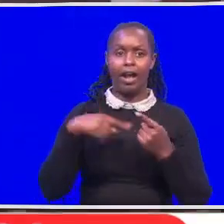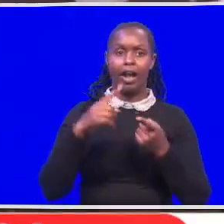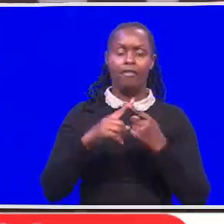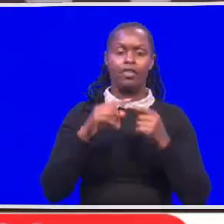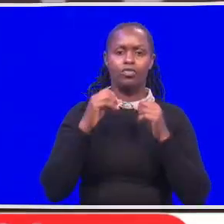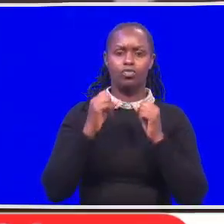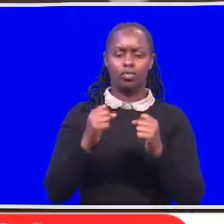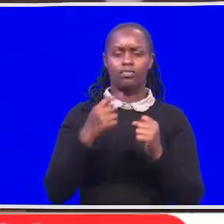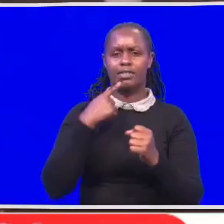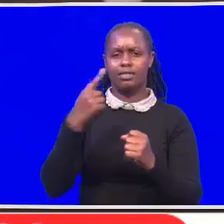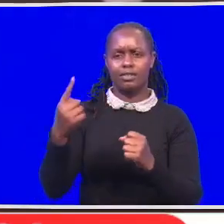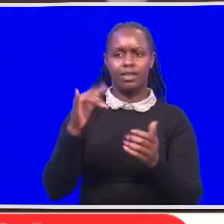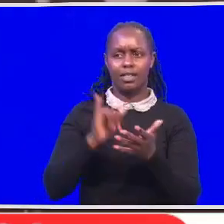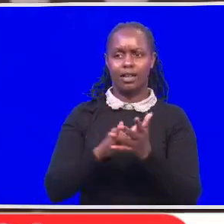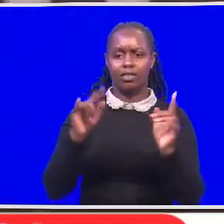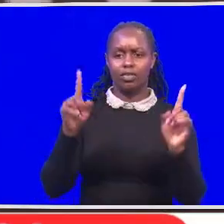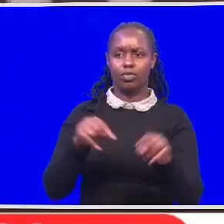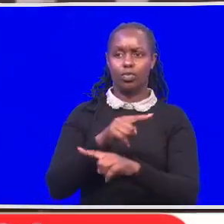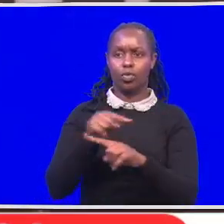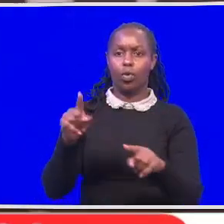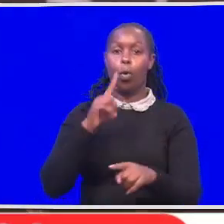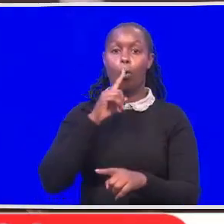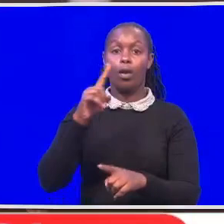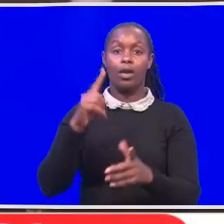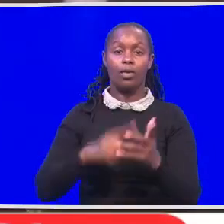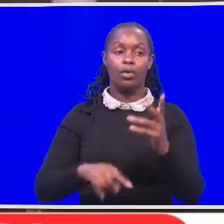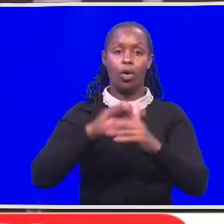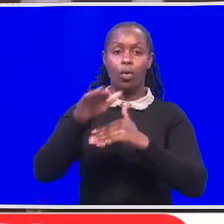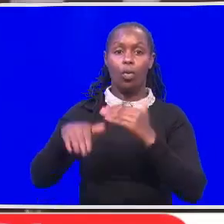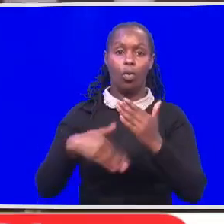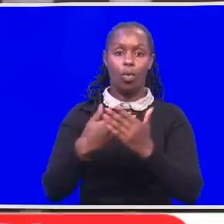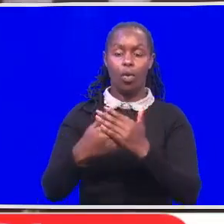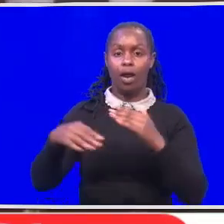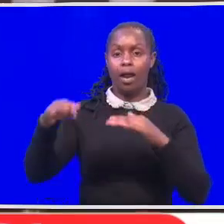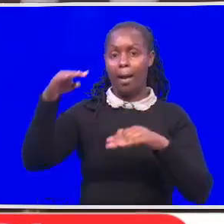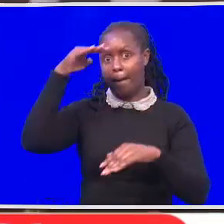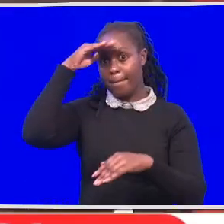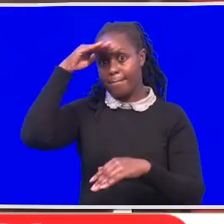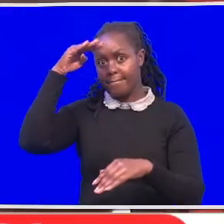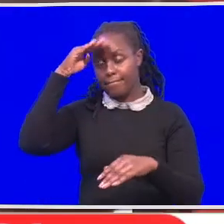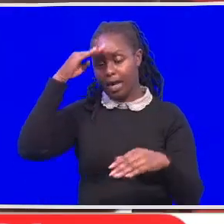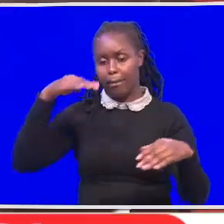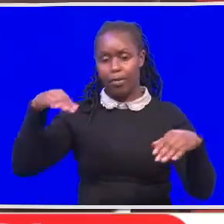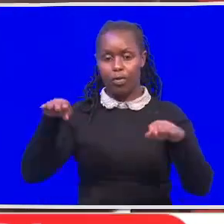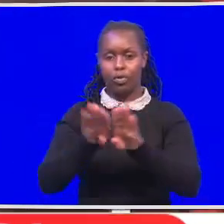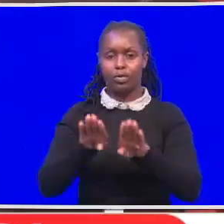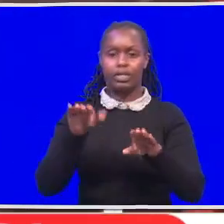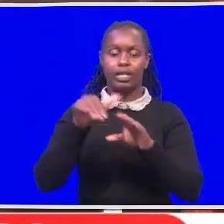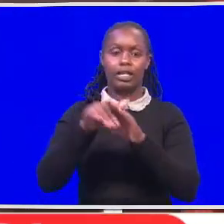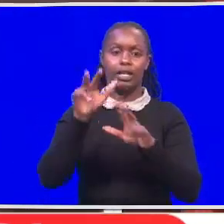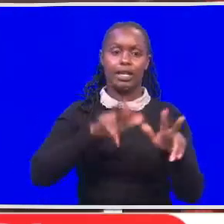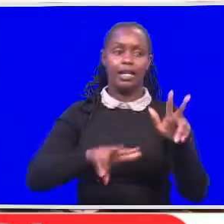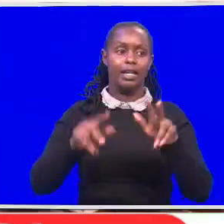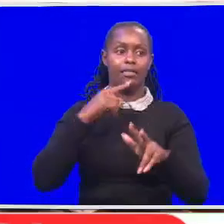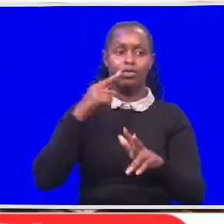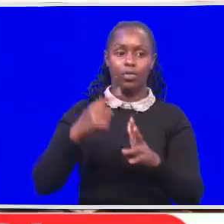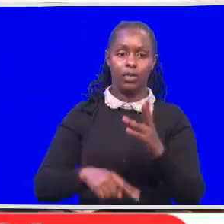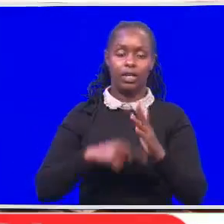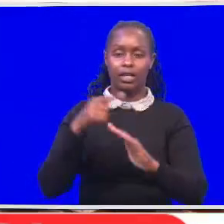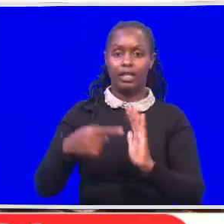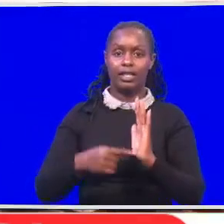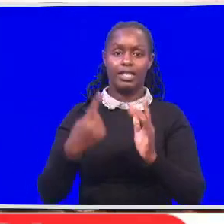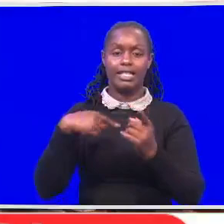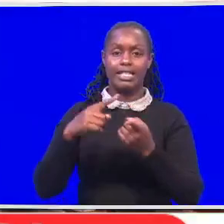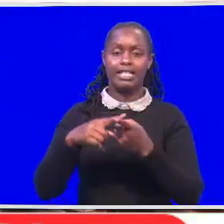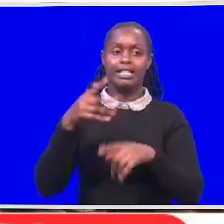the incident, ordering for the closure of all bars in Kirinyaga, further directing that those found selling illicit brew